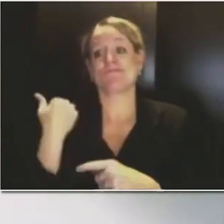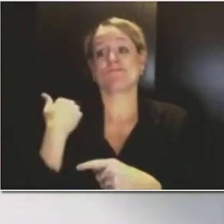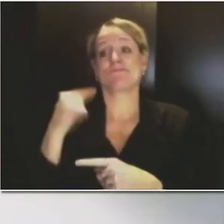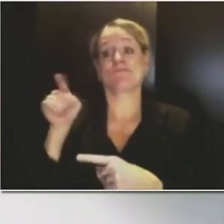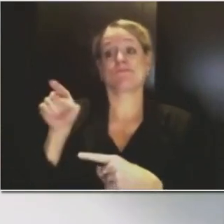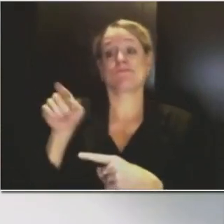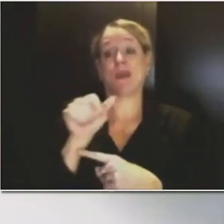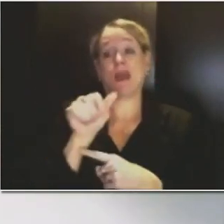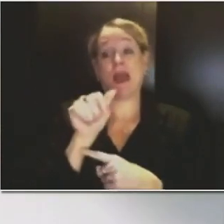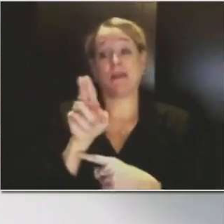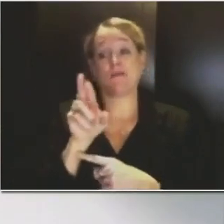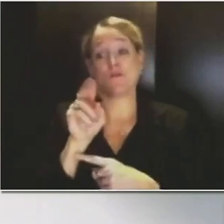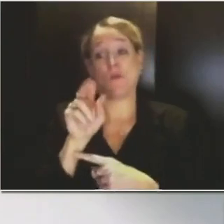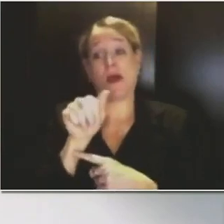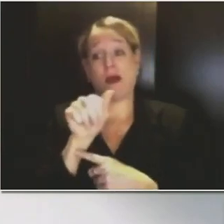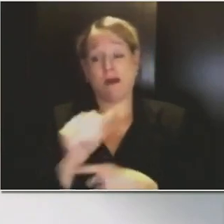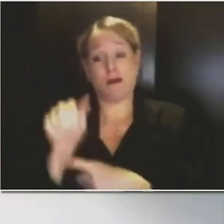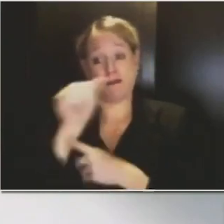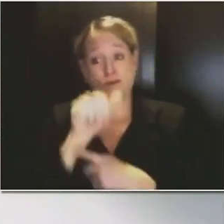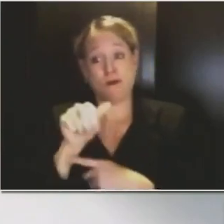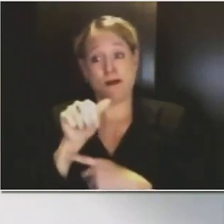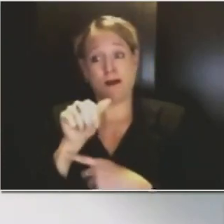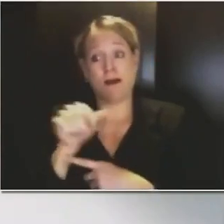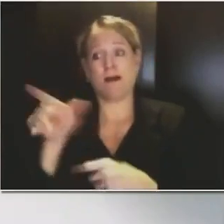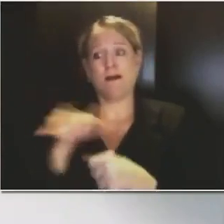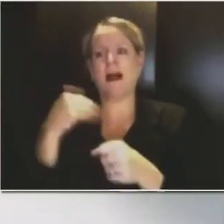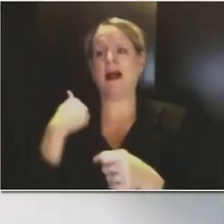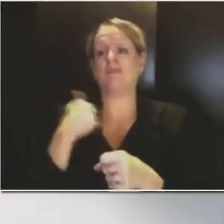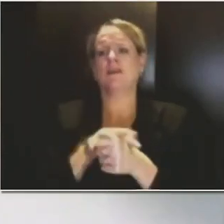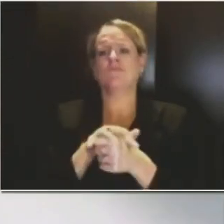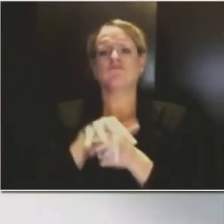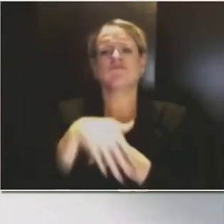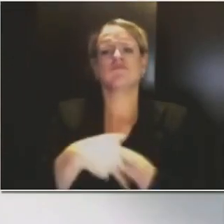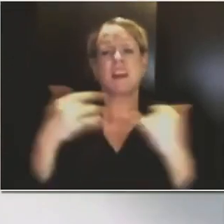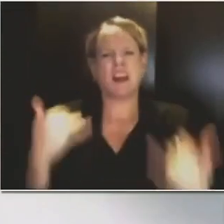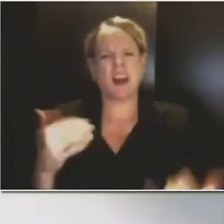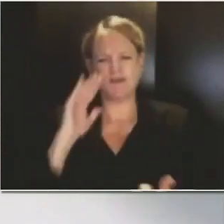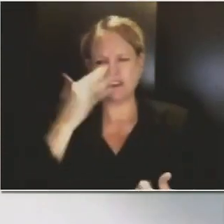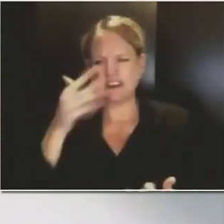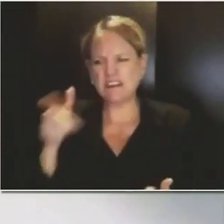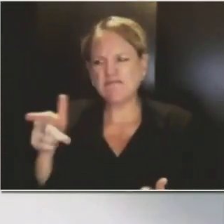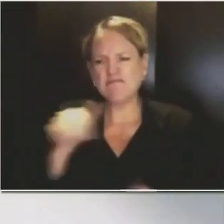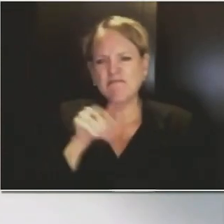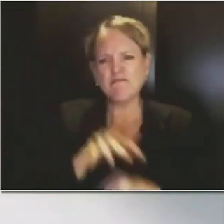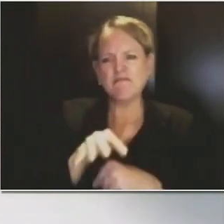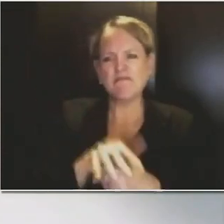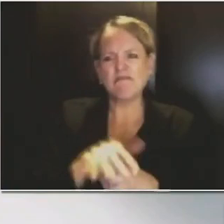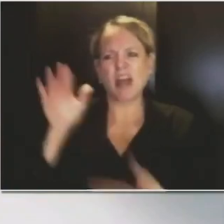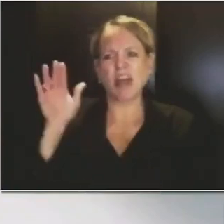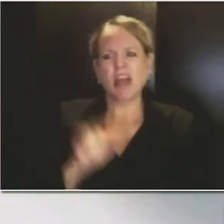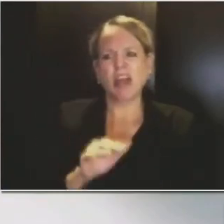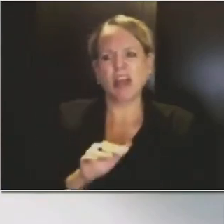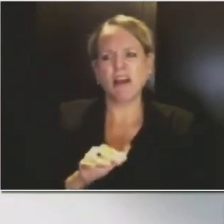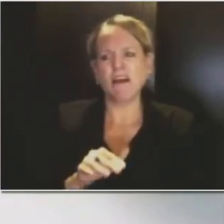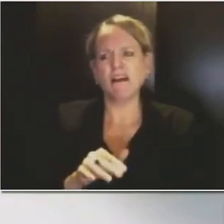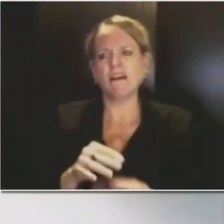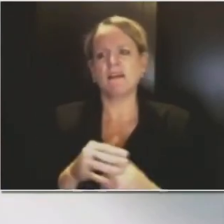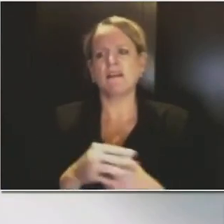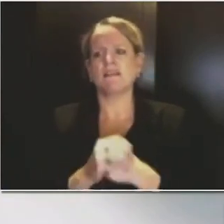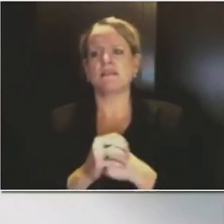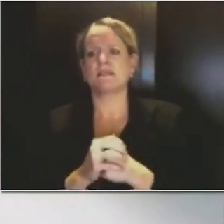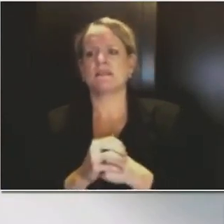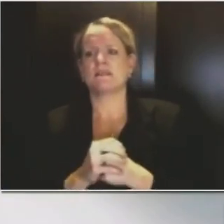nation. We have been advocating with our federal representatives and with the White House and with FEMA